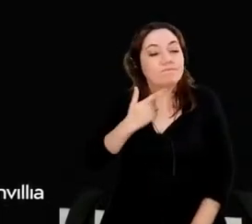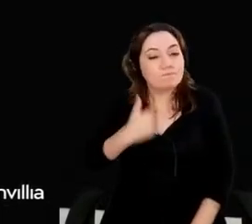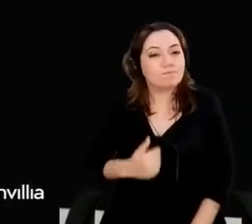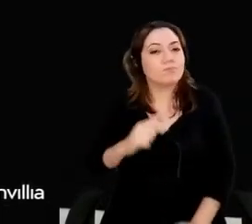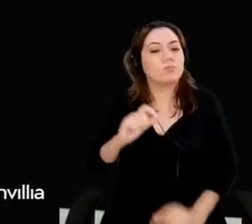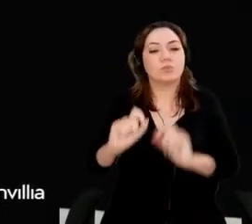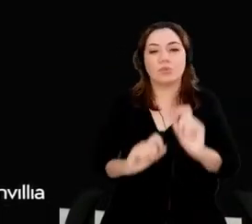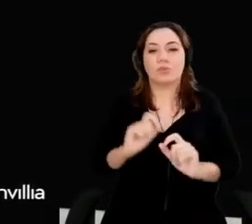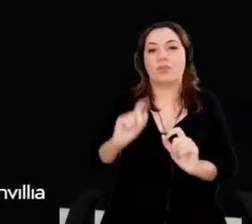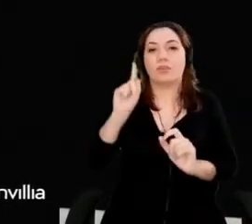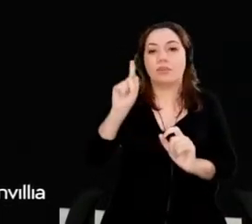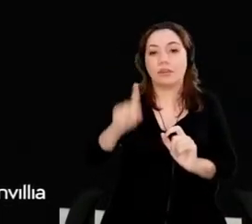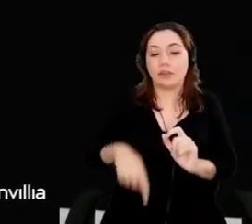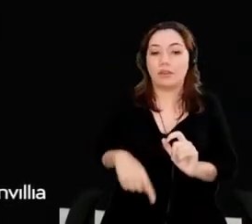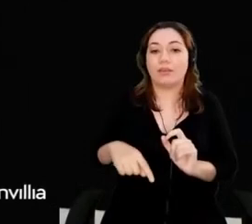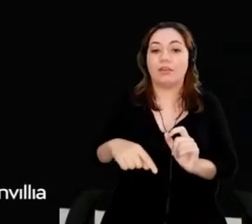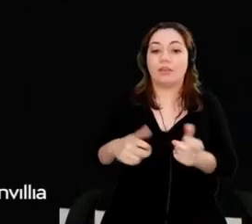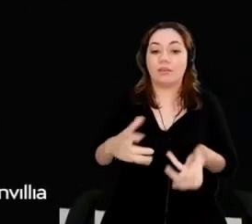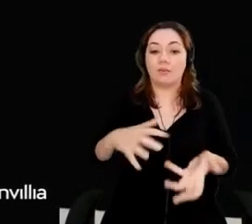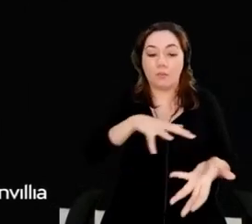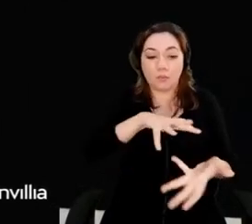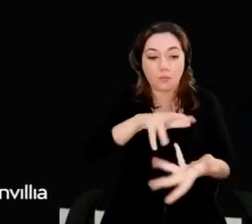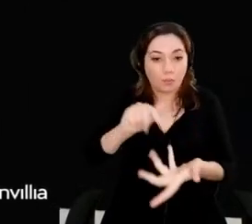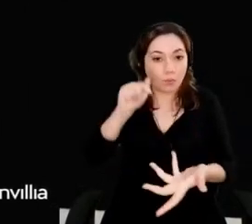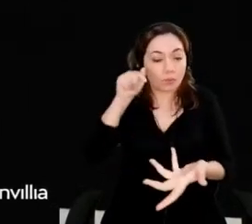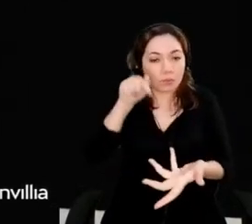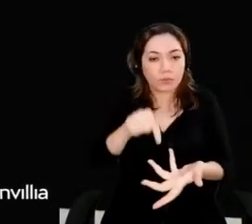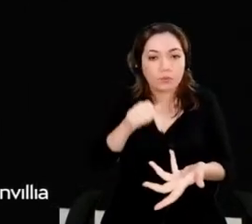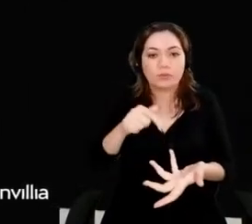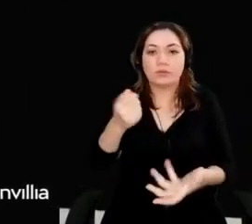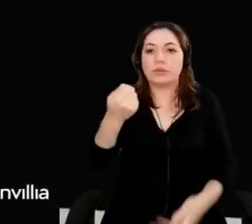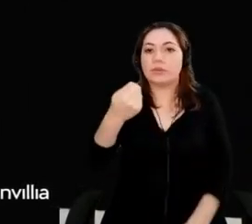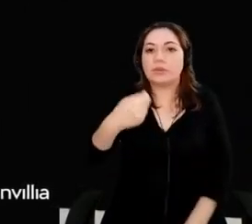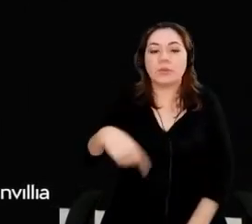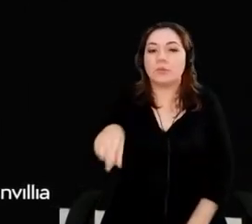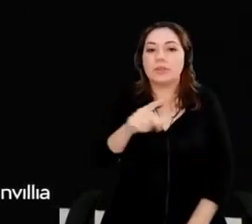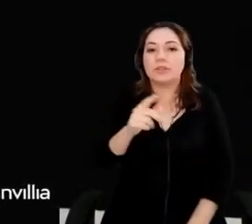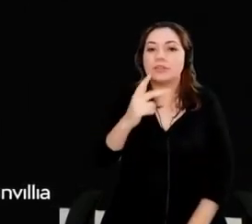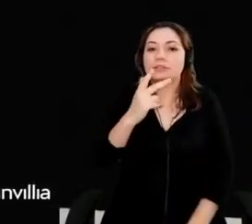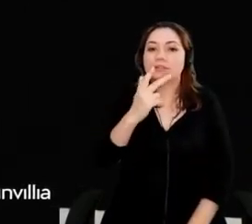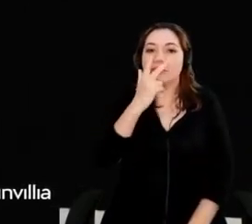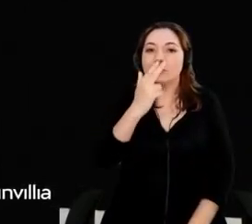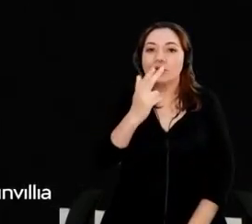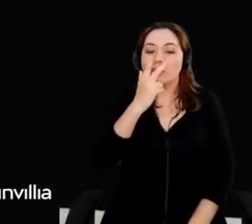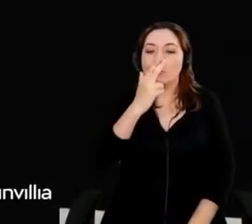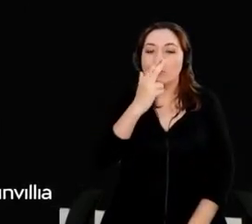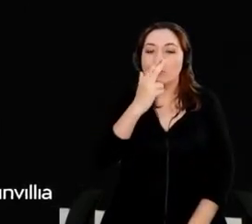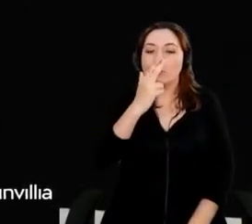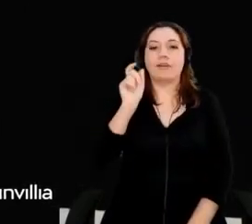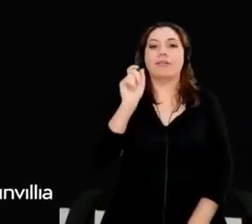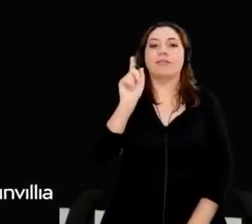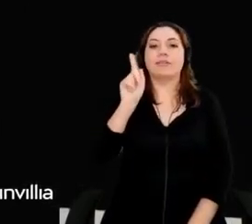where we do not have to do the mundane work. Yes, I know you love spreadsheets.